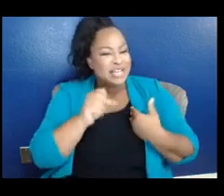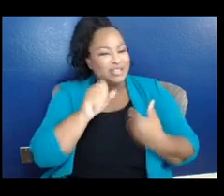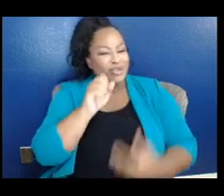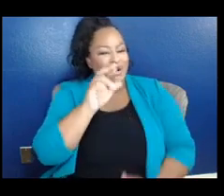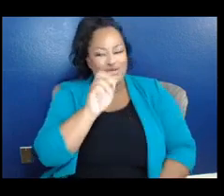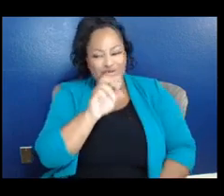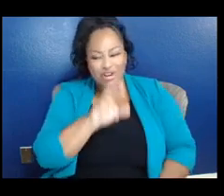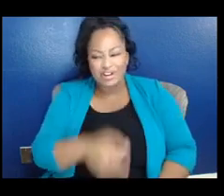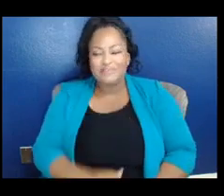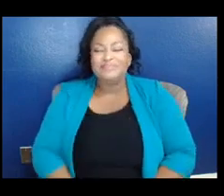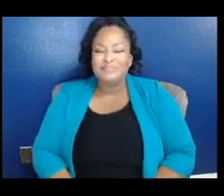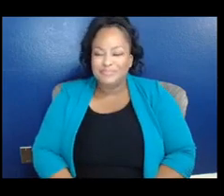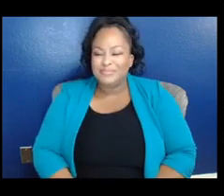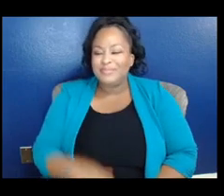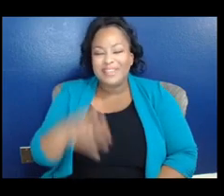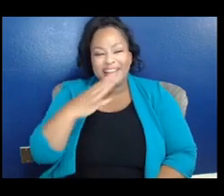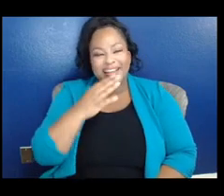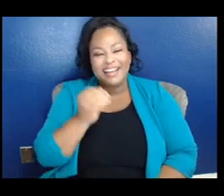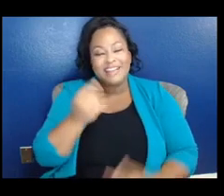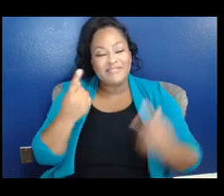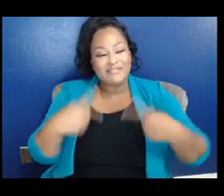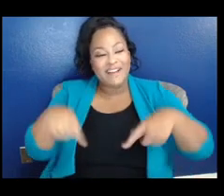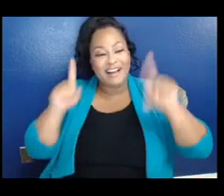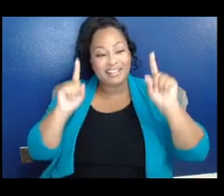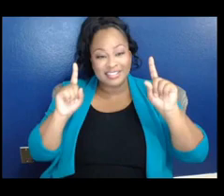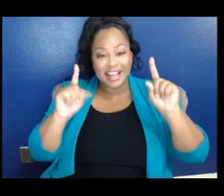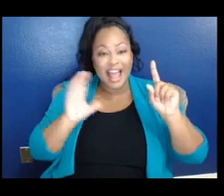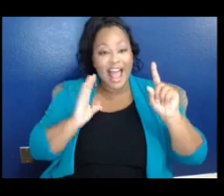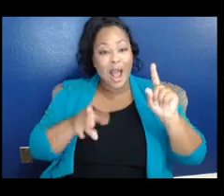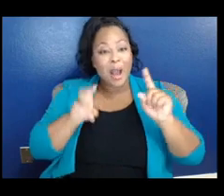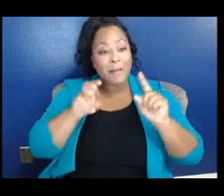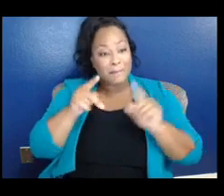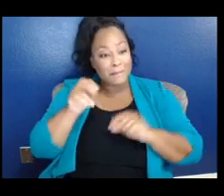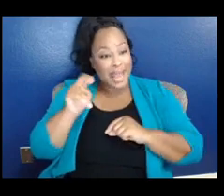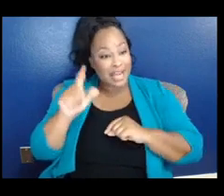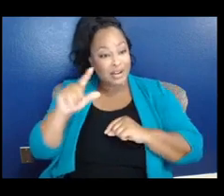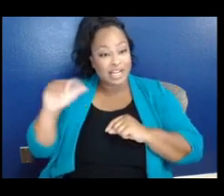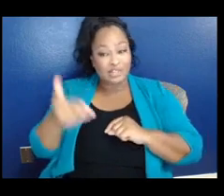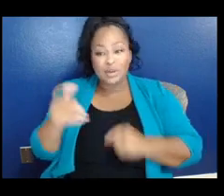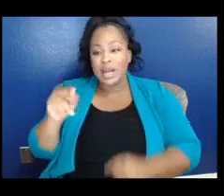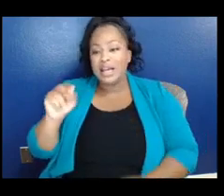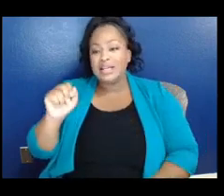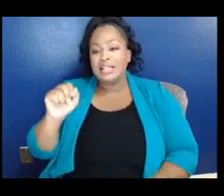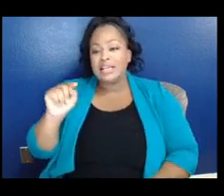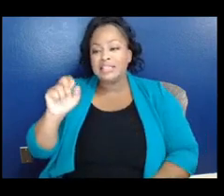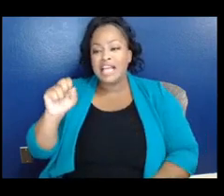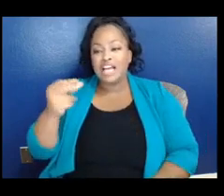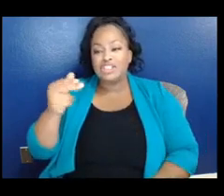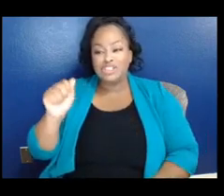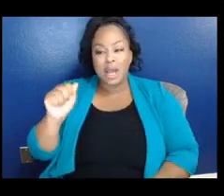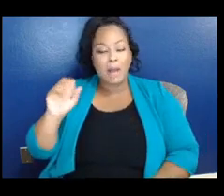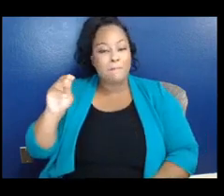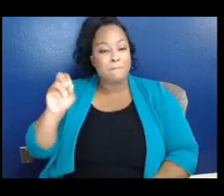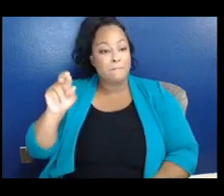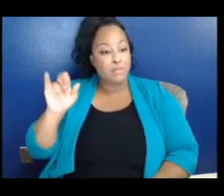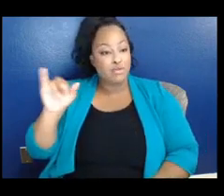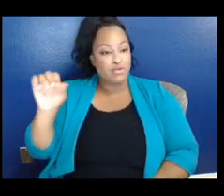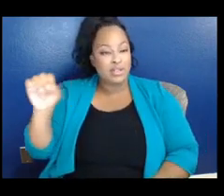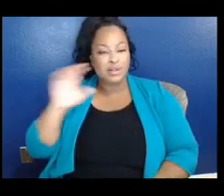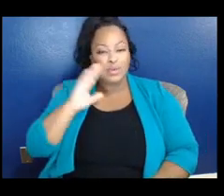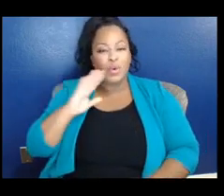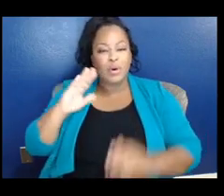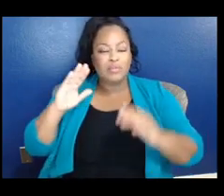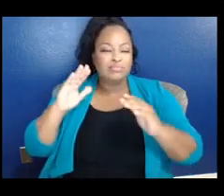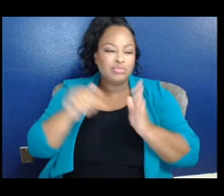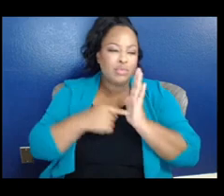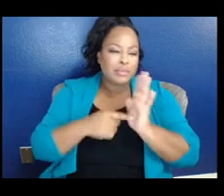Soror. Yeah. And finally on our panel, I'd like to introduce you to Natasha Morris. Natasha will